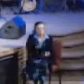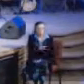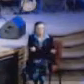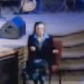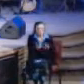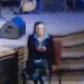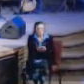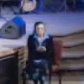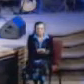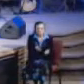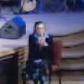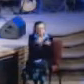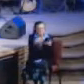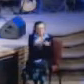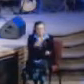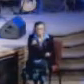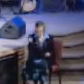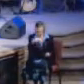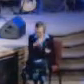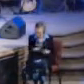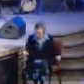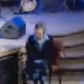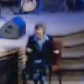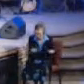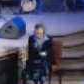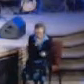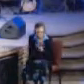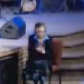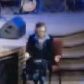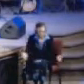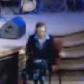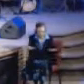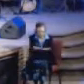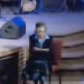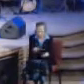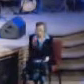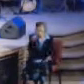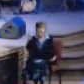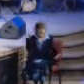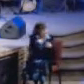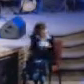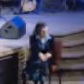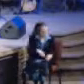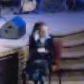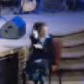the promised land that I have already given to you, you're going to have to go in and defeat them.